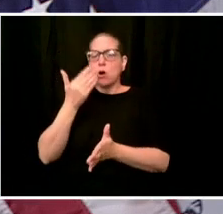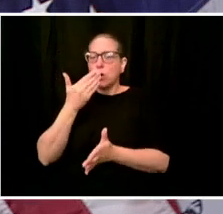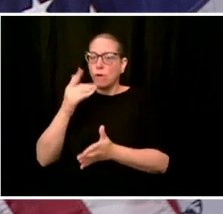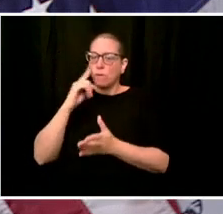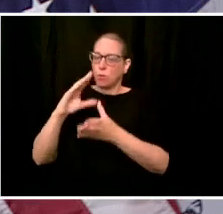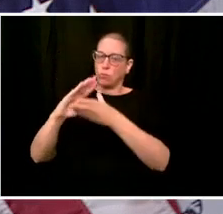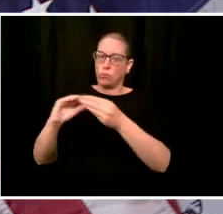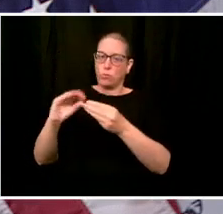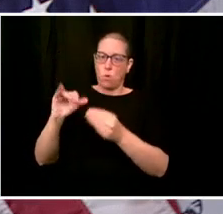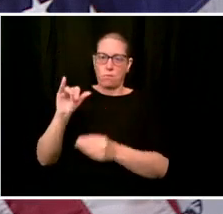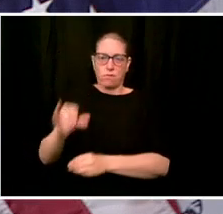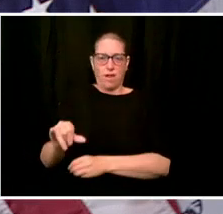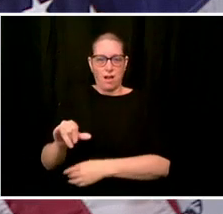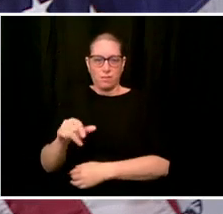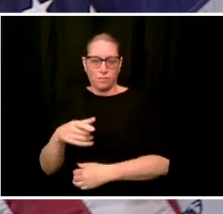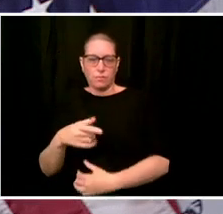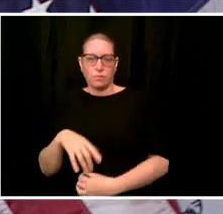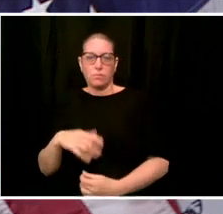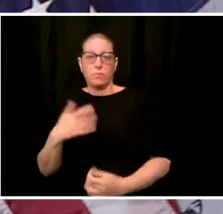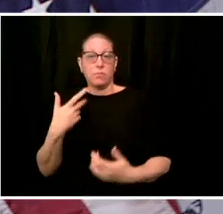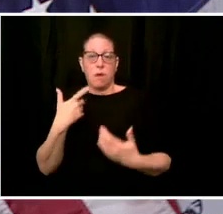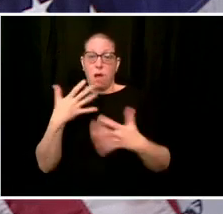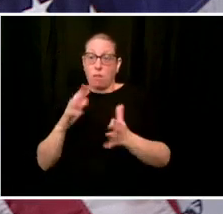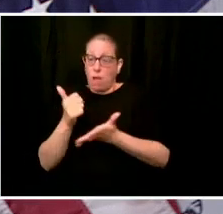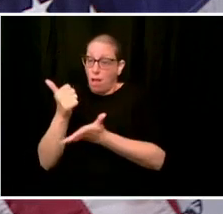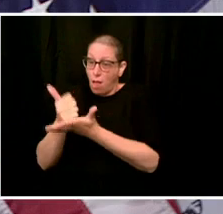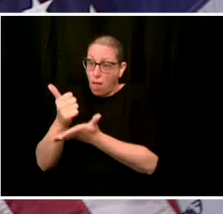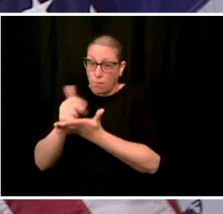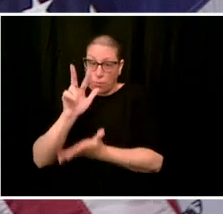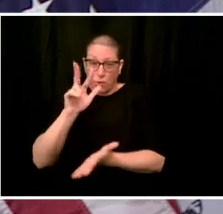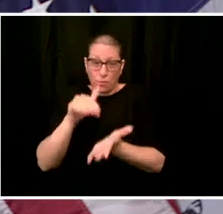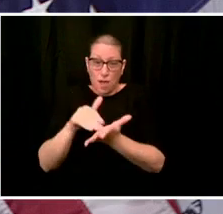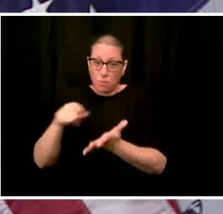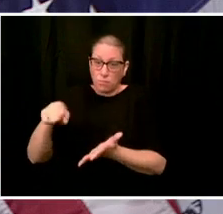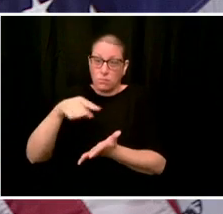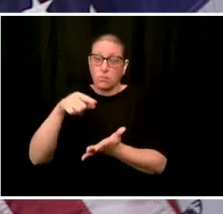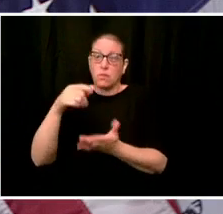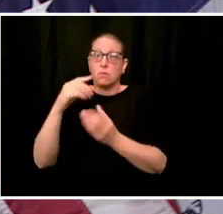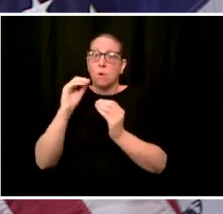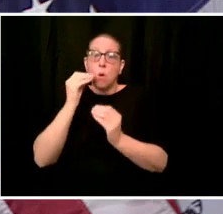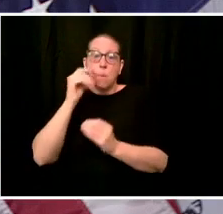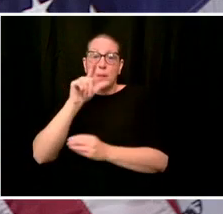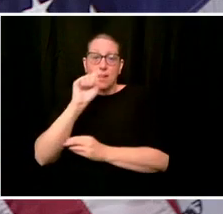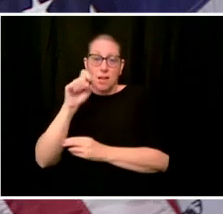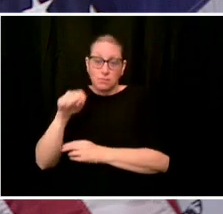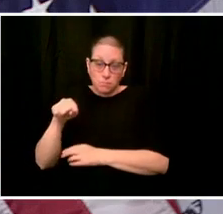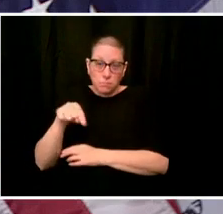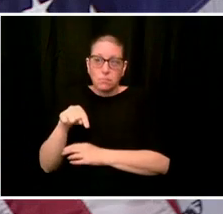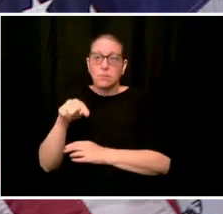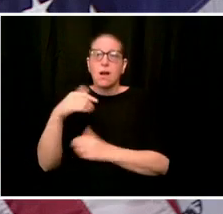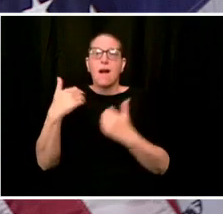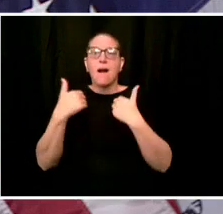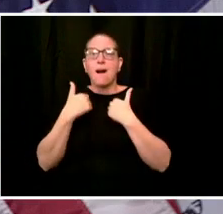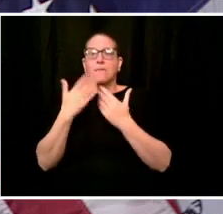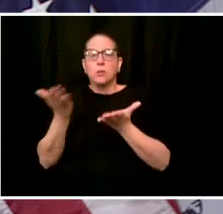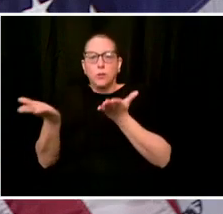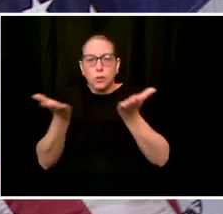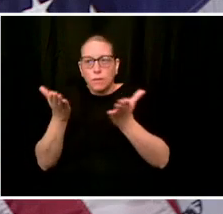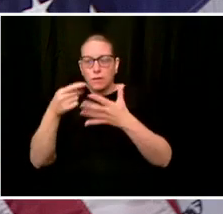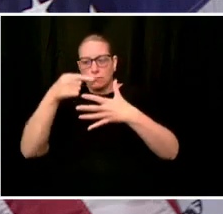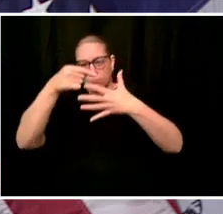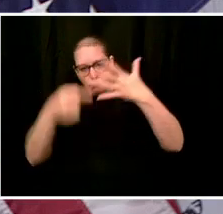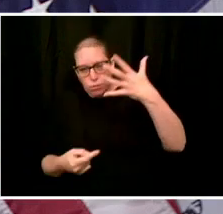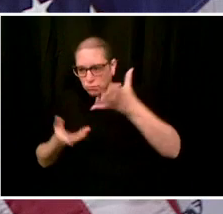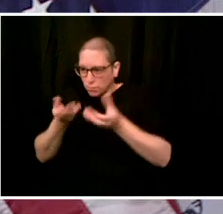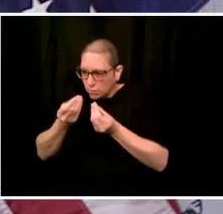them. They came in because safe havens have been created that they did feel good about, and more locations were created that they felt good about.